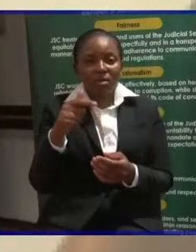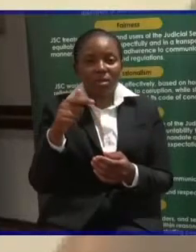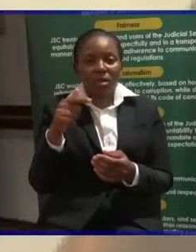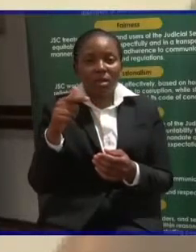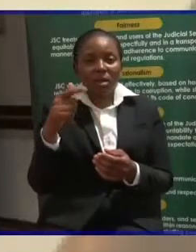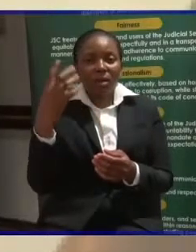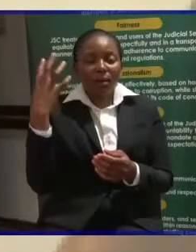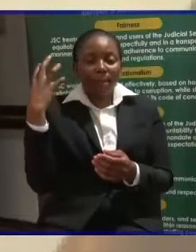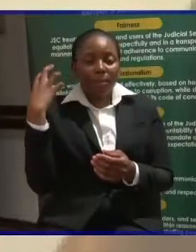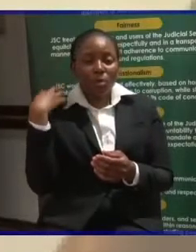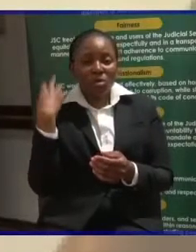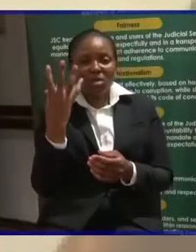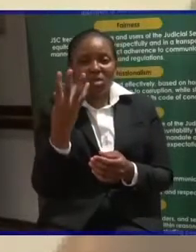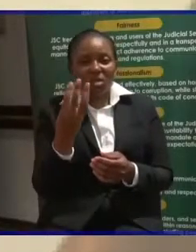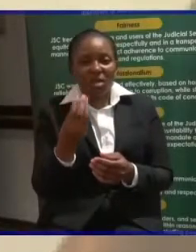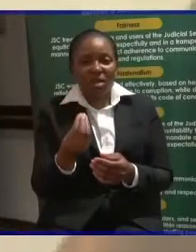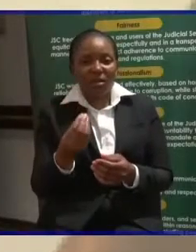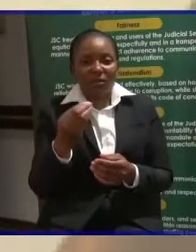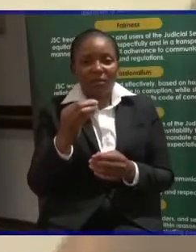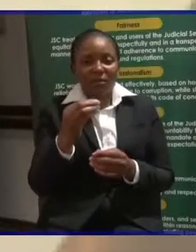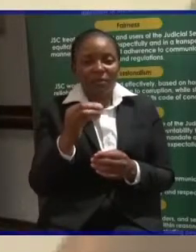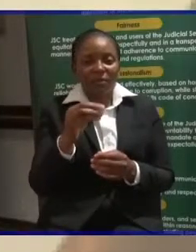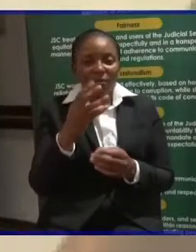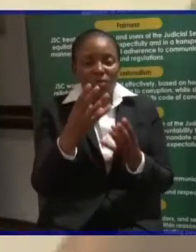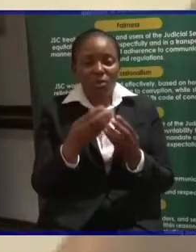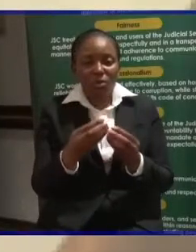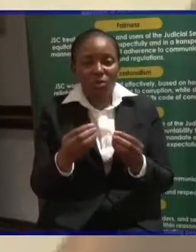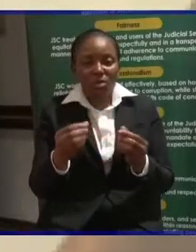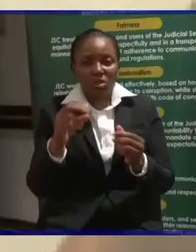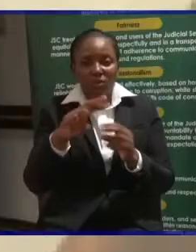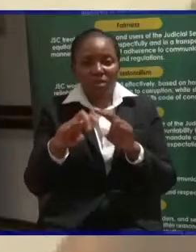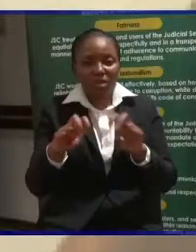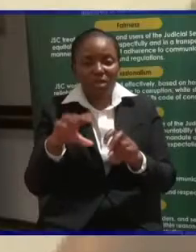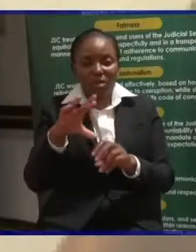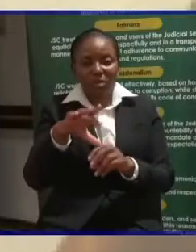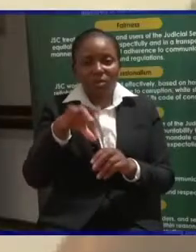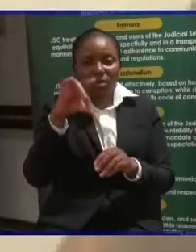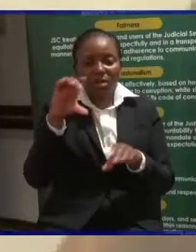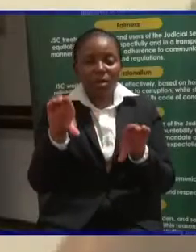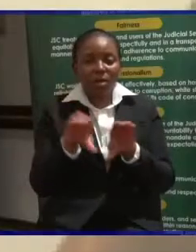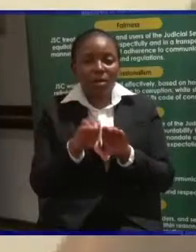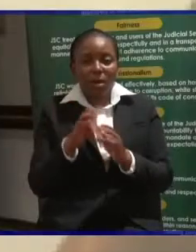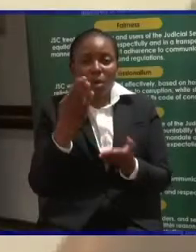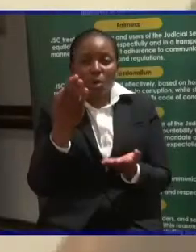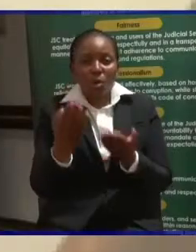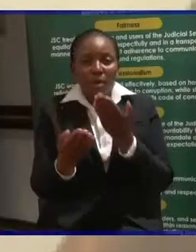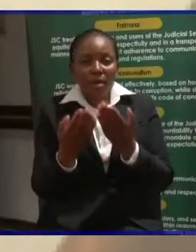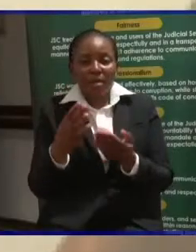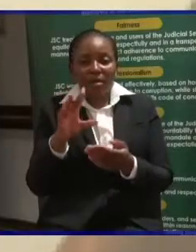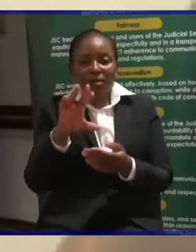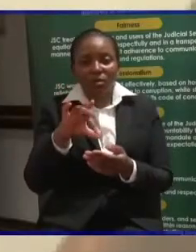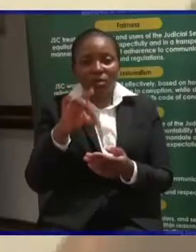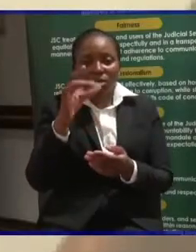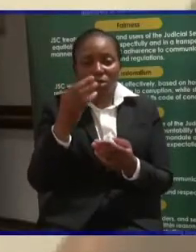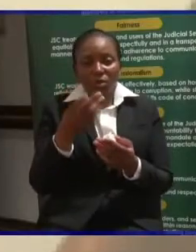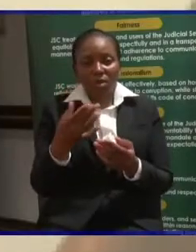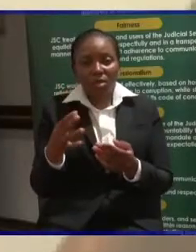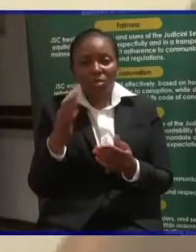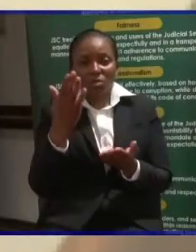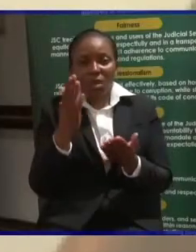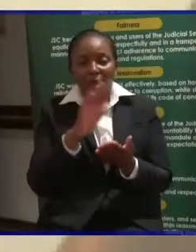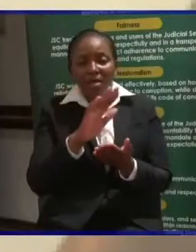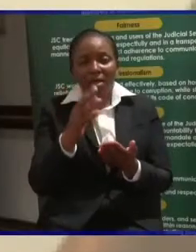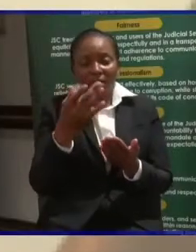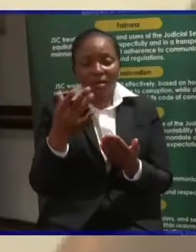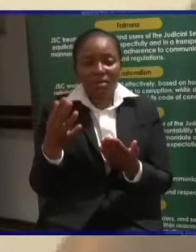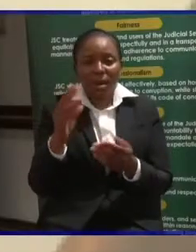the remedy of seeking specific performance, whether it's in certain circumstances and not in other